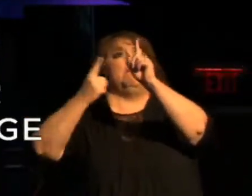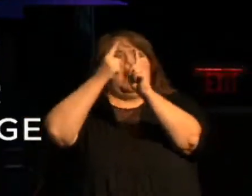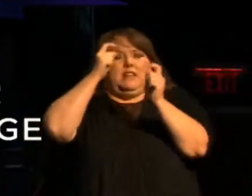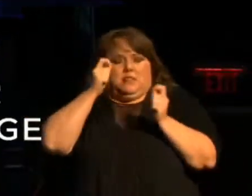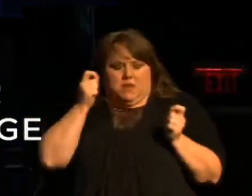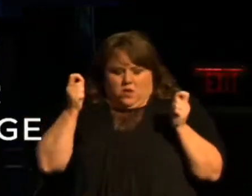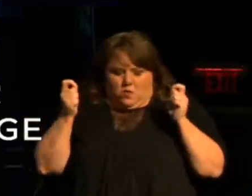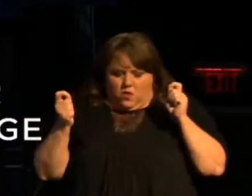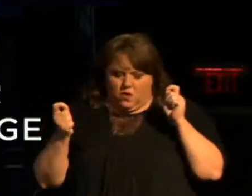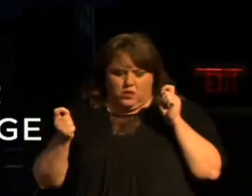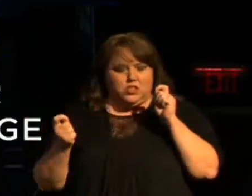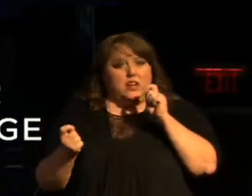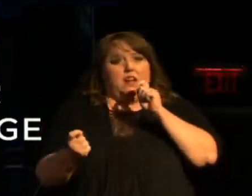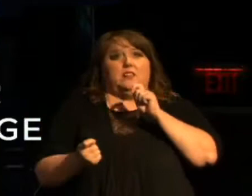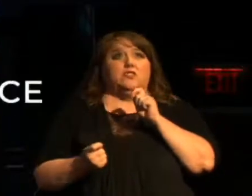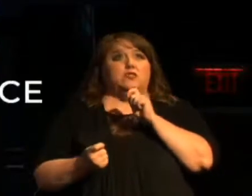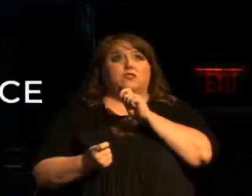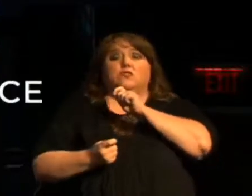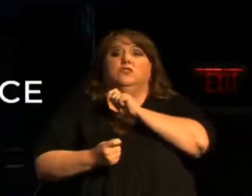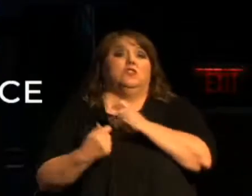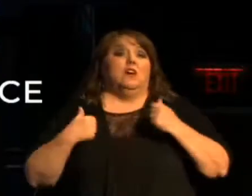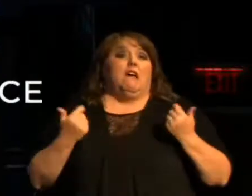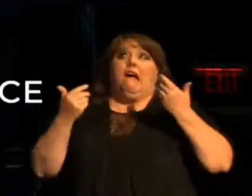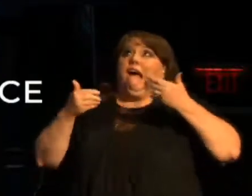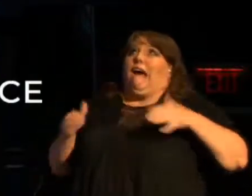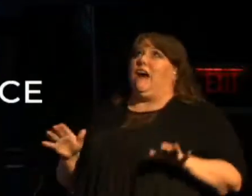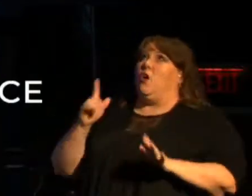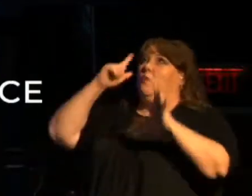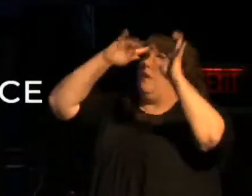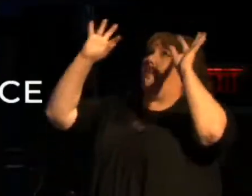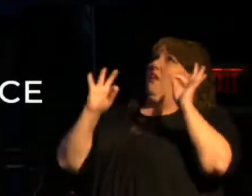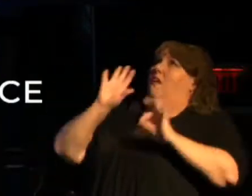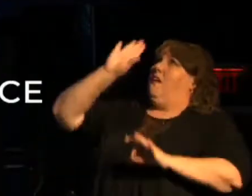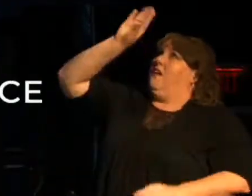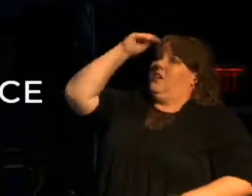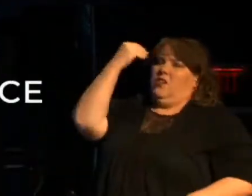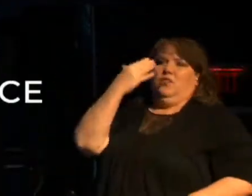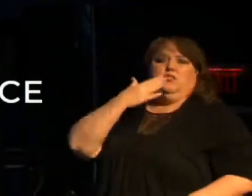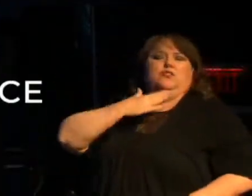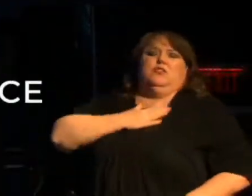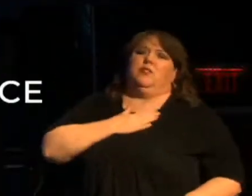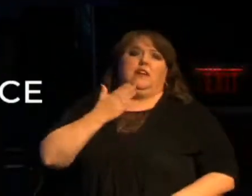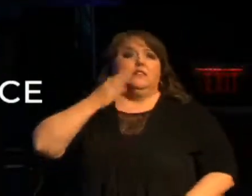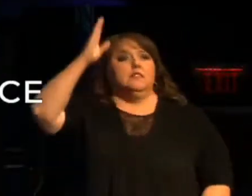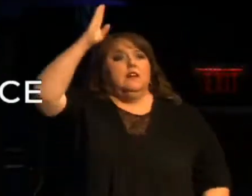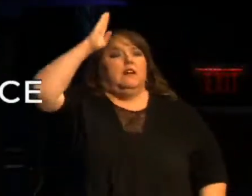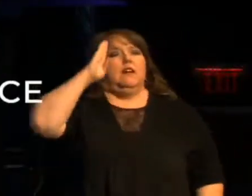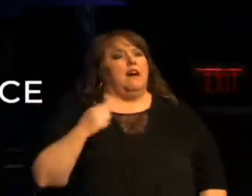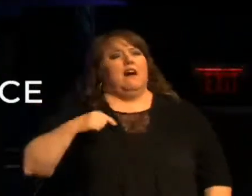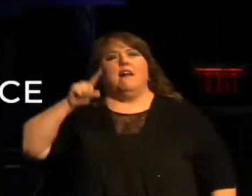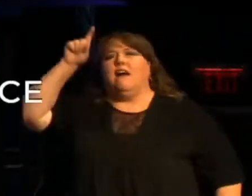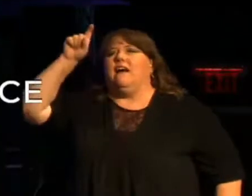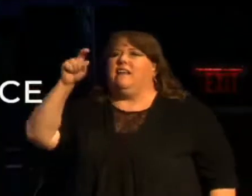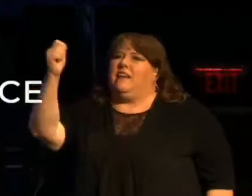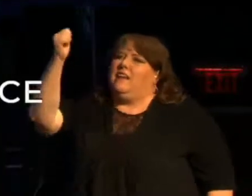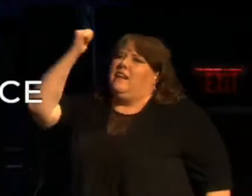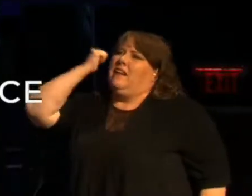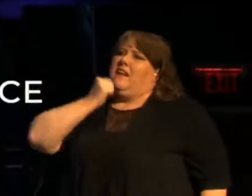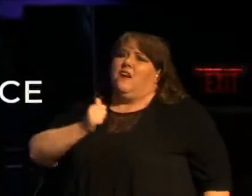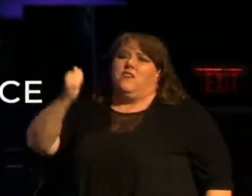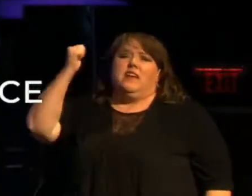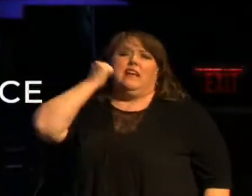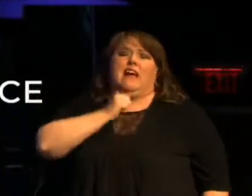really makes me want to change. Come on now. I don't want to abuse your grace. God, I